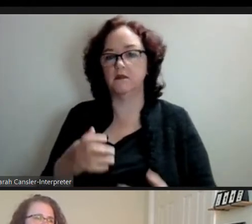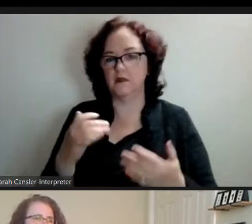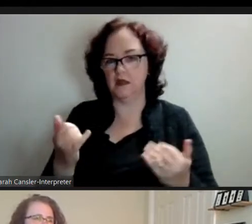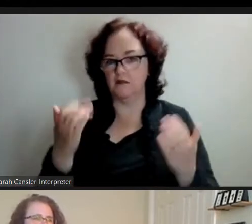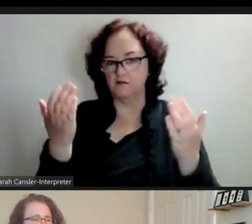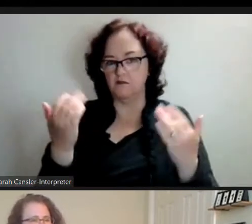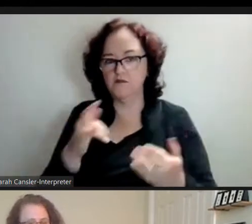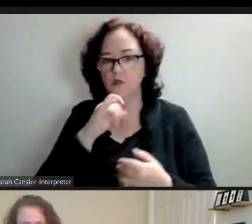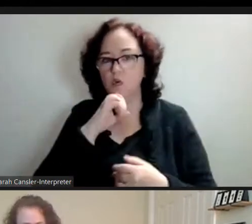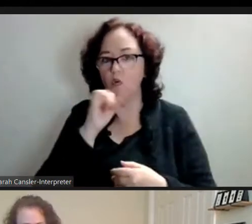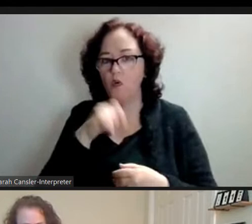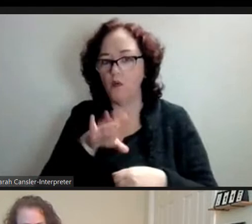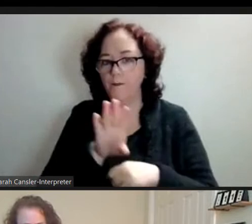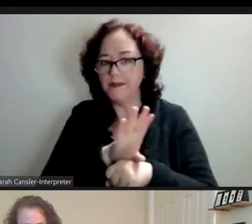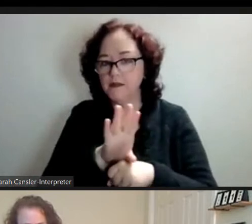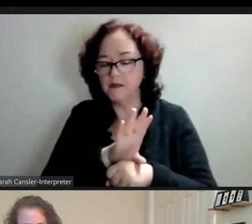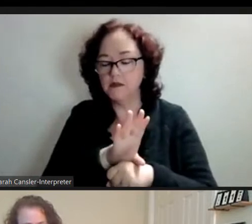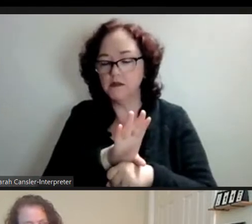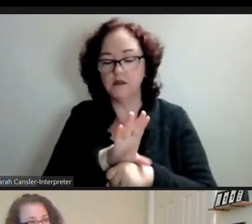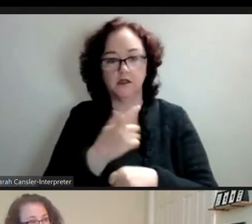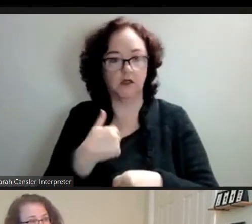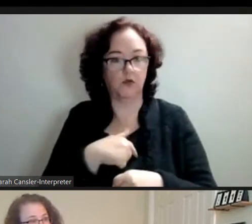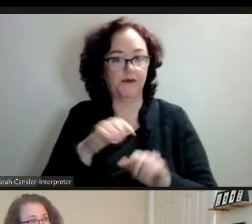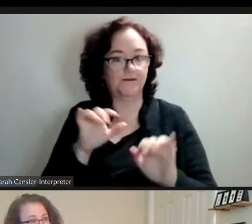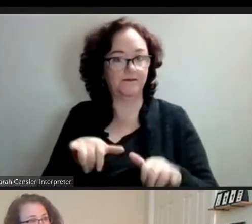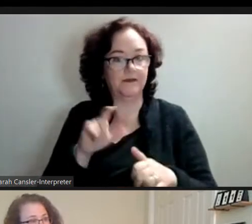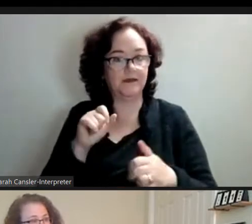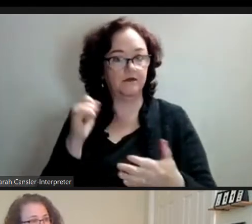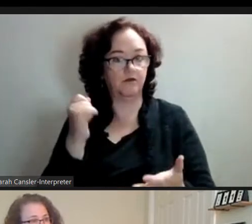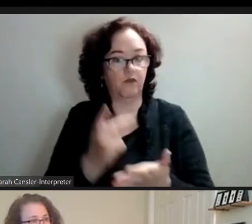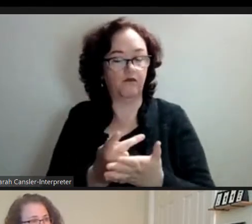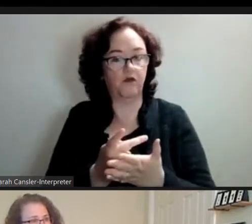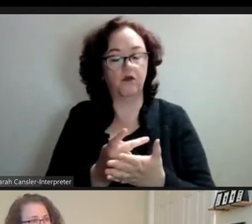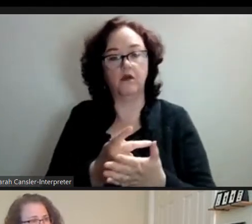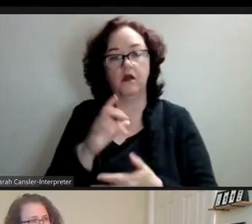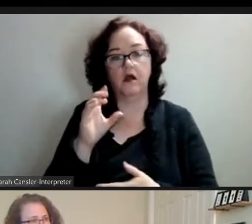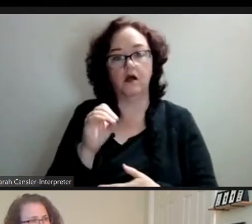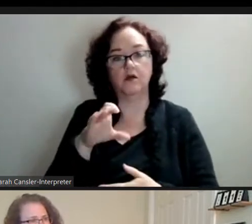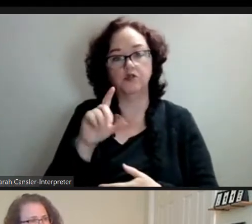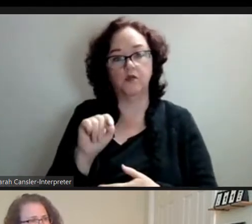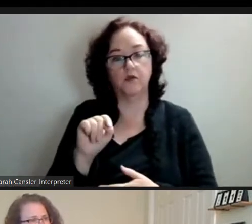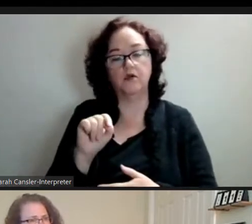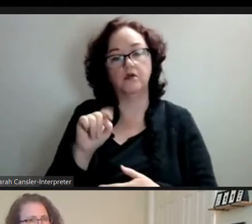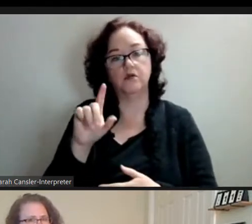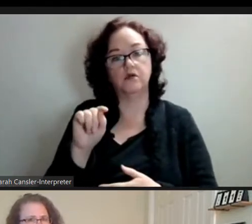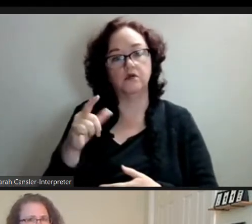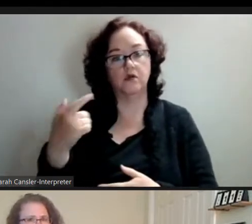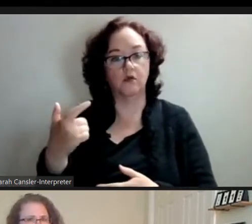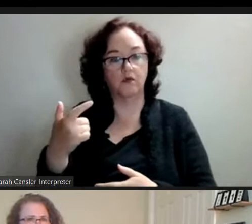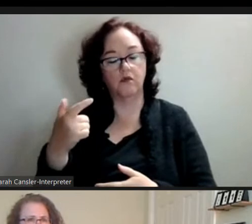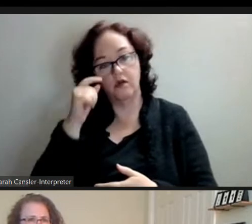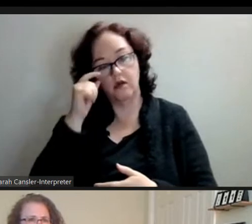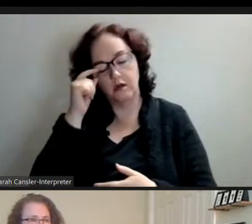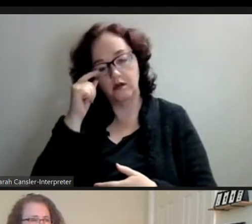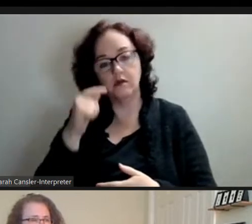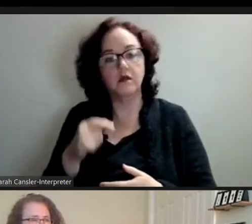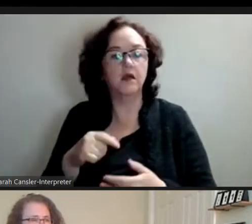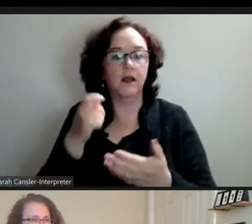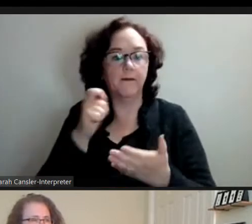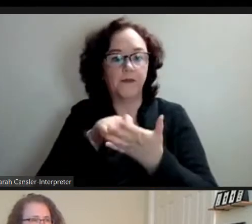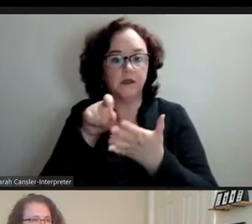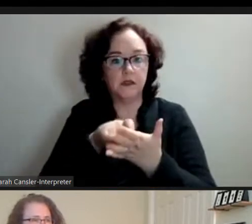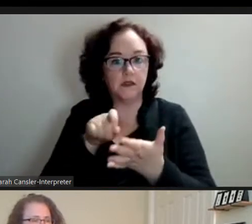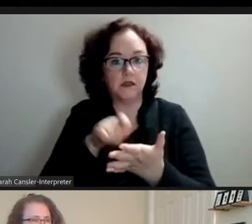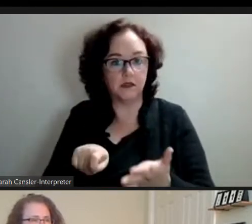we still need approval of the October 11, 2021 meeting minutes. Does